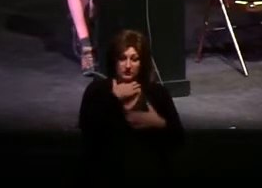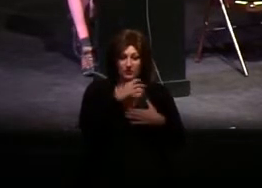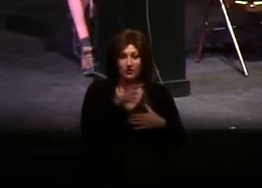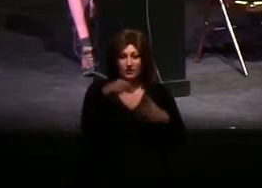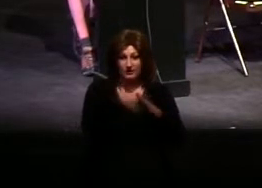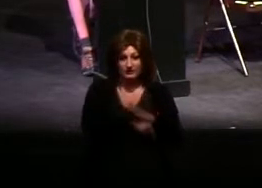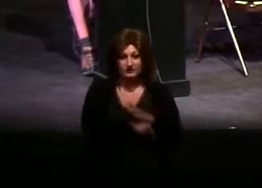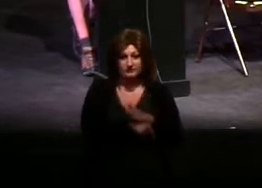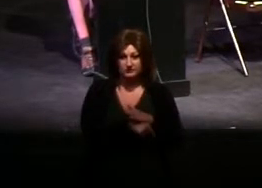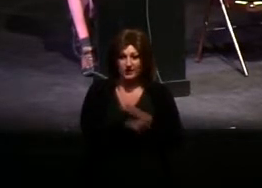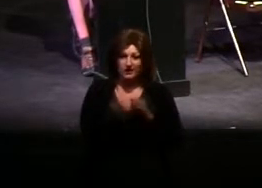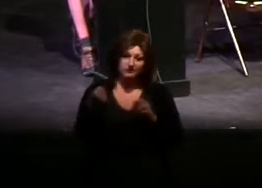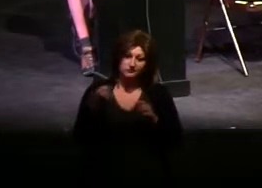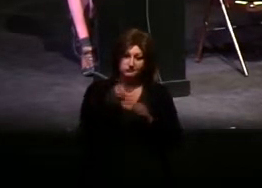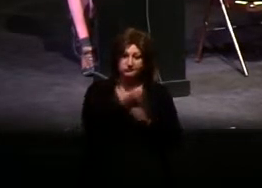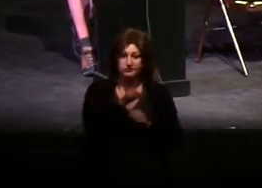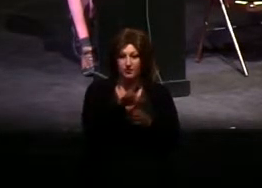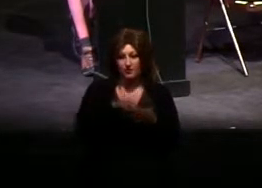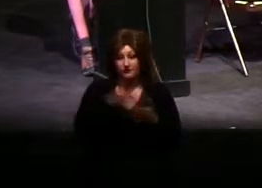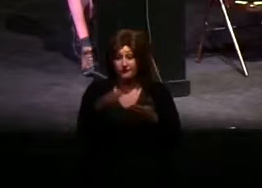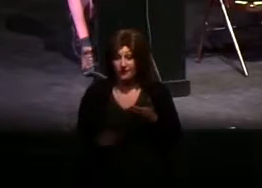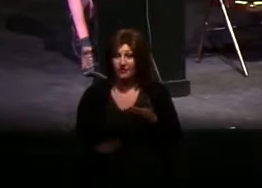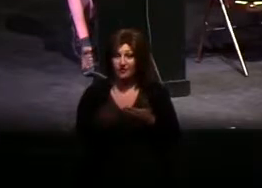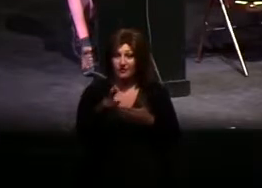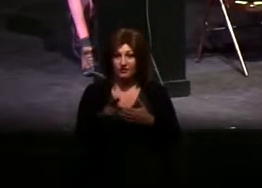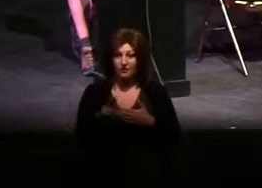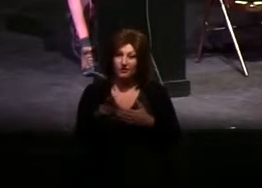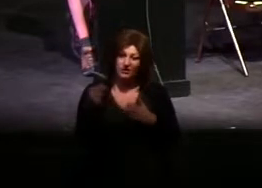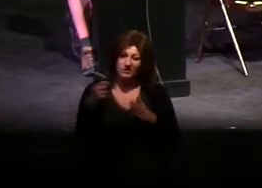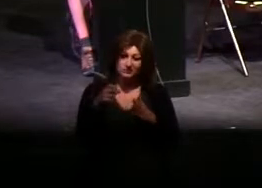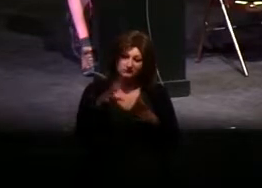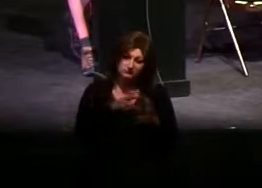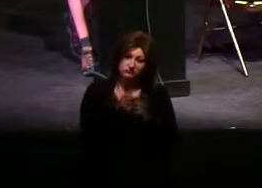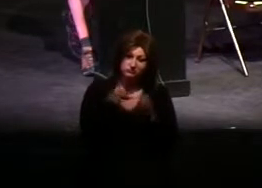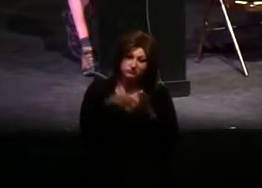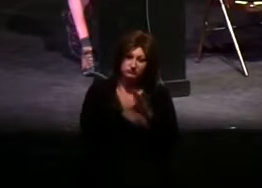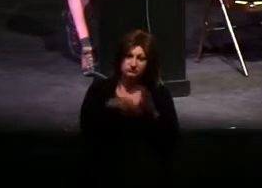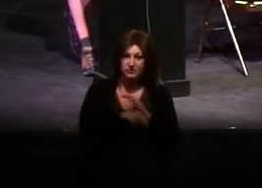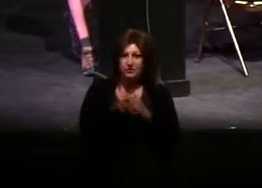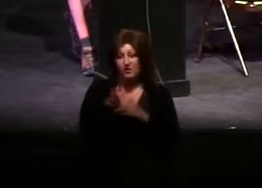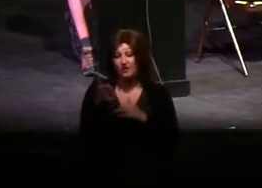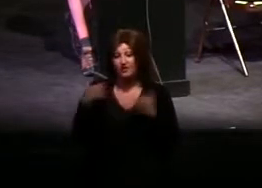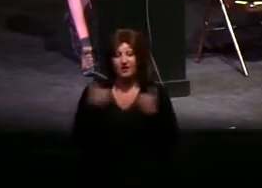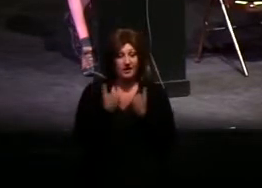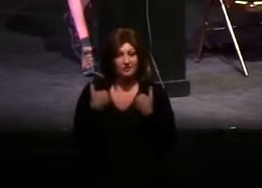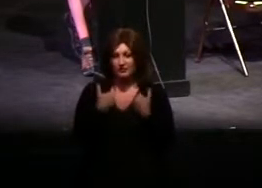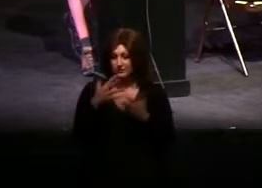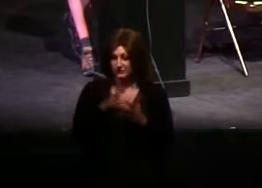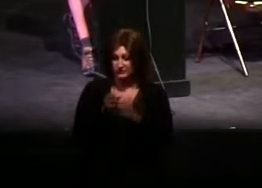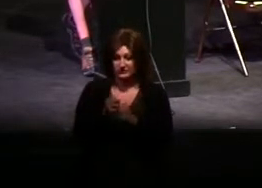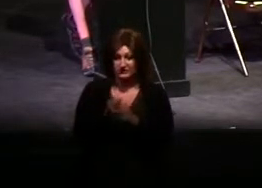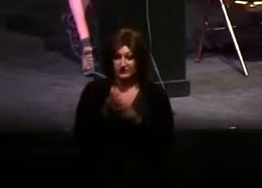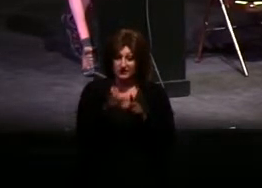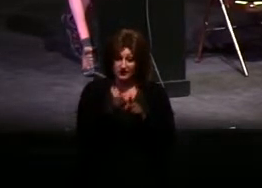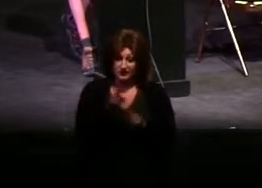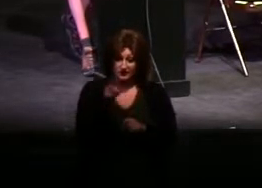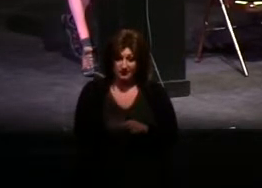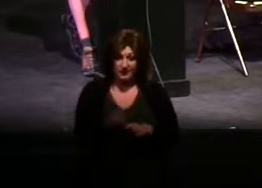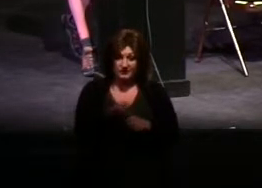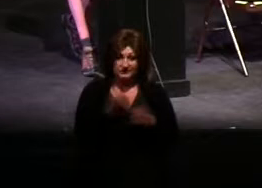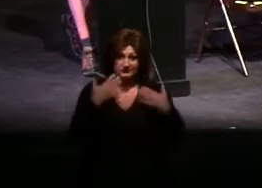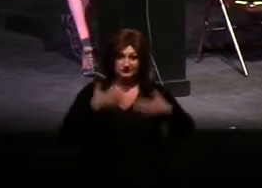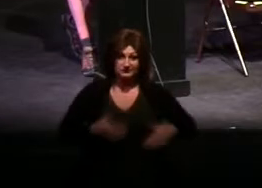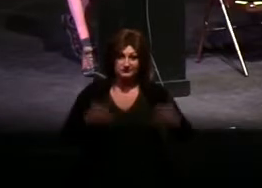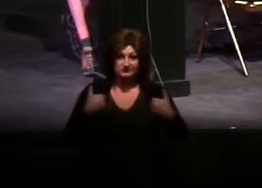killed by a blow or fall or a goring or those killed by other animals, and you must make the animal clean